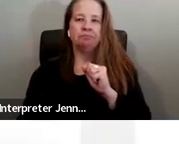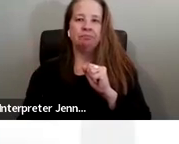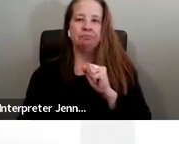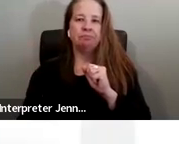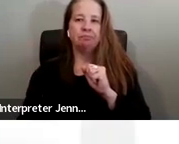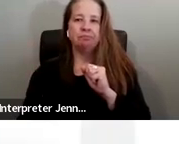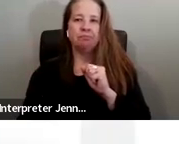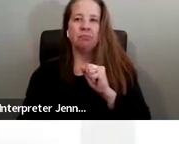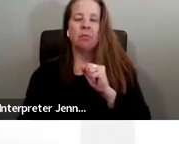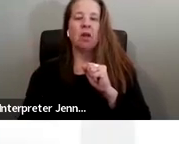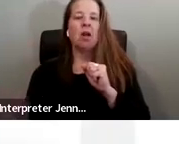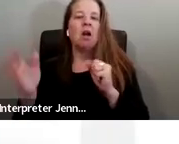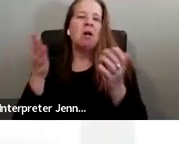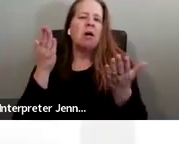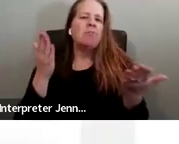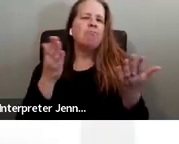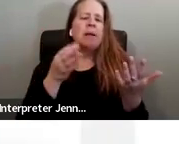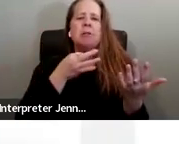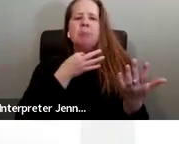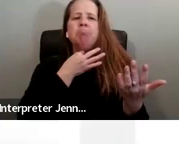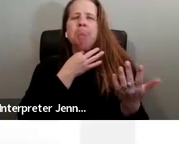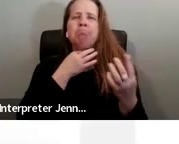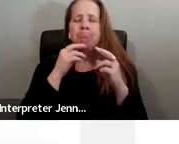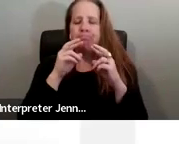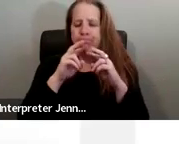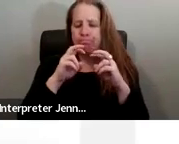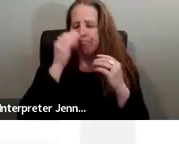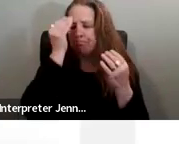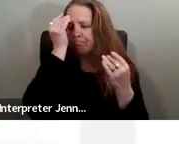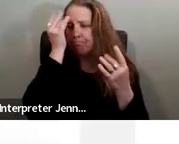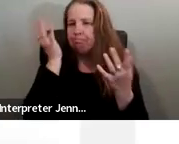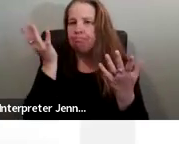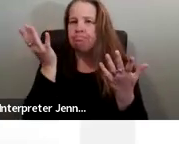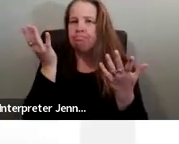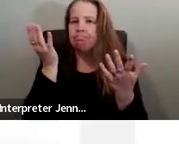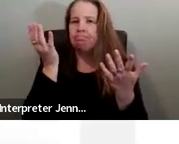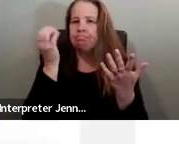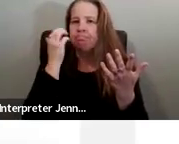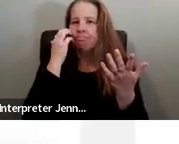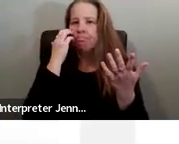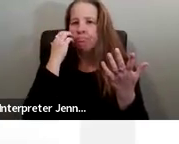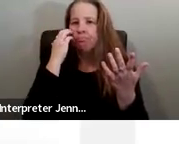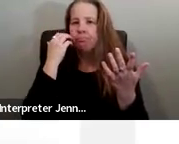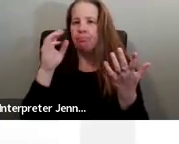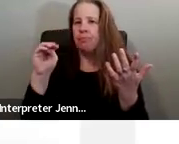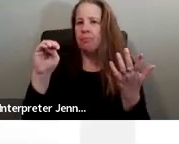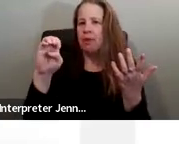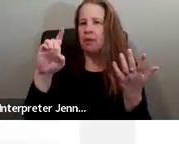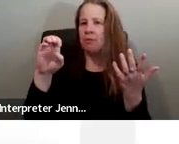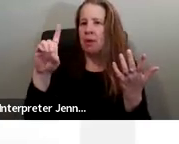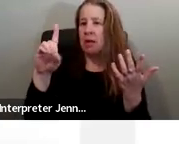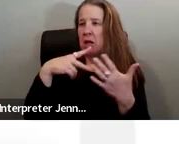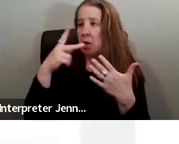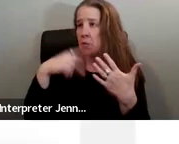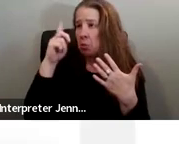So you might ask yourself sometimes, you know, what is the Medicaid program like? You